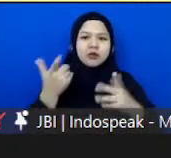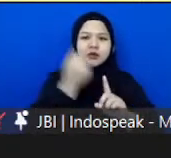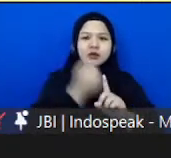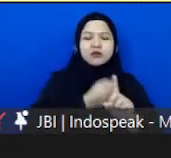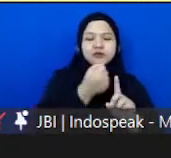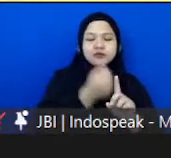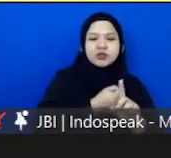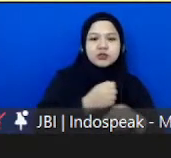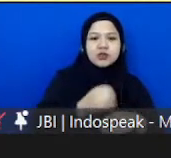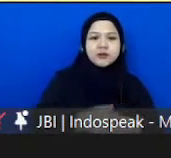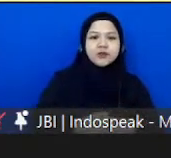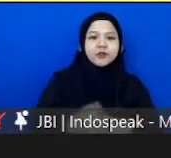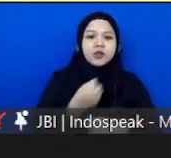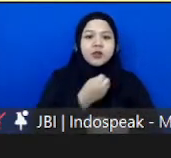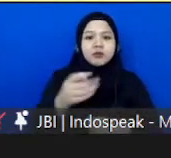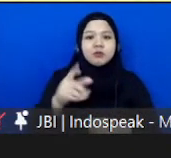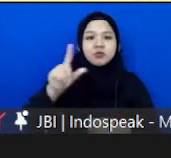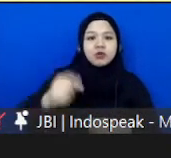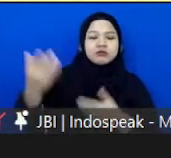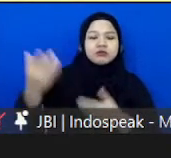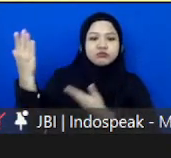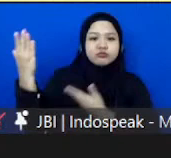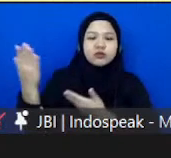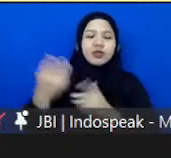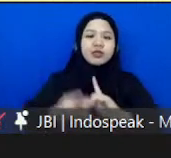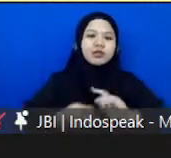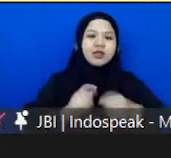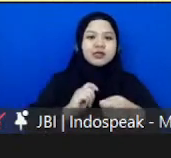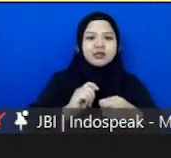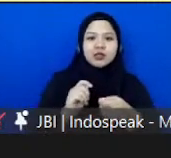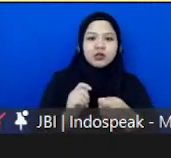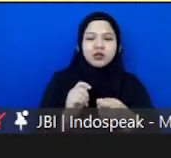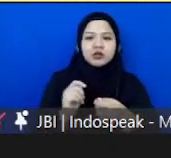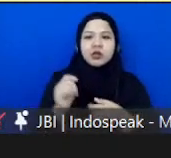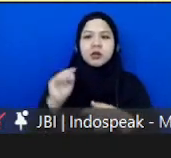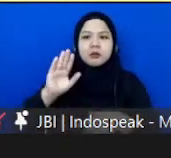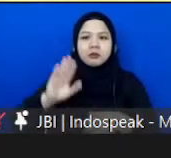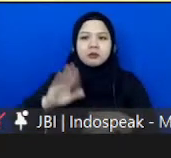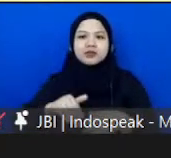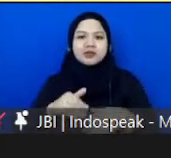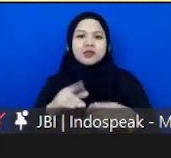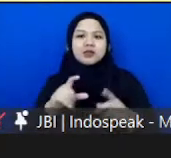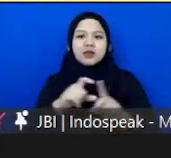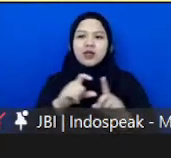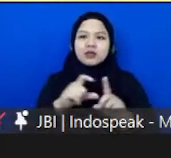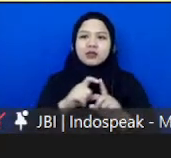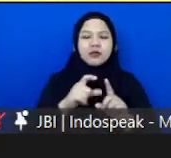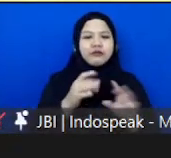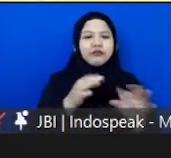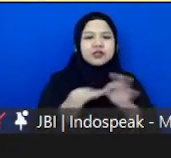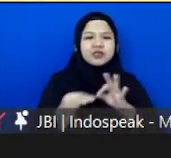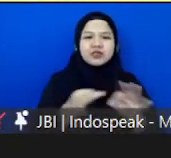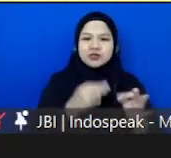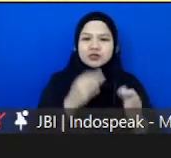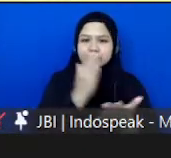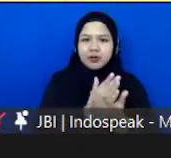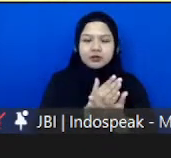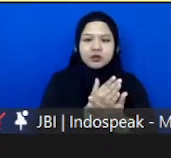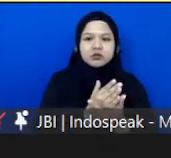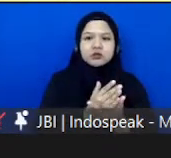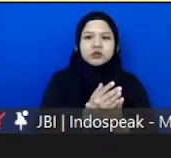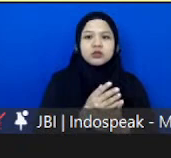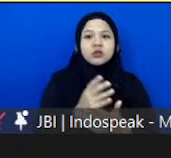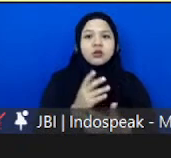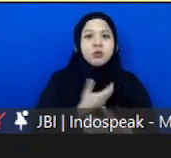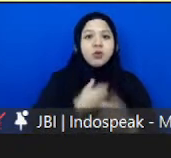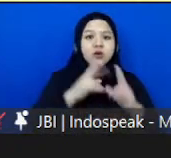think several months back, and there's a limited data extraction facility. If you would like to run the further analysis,